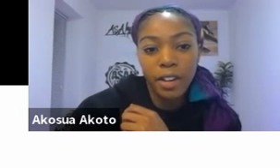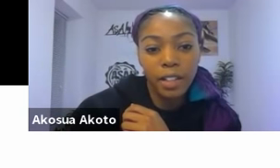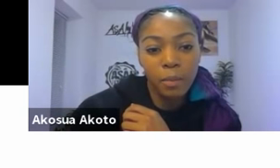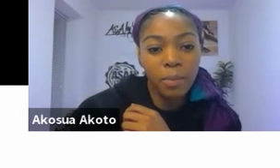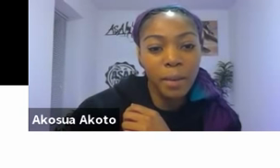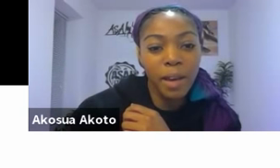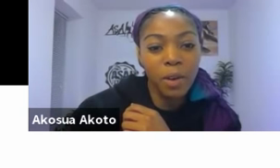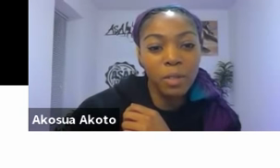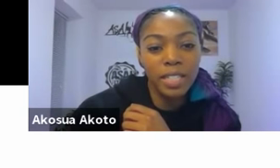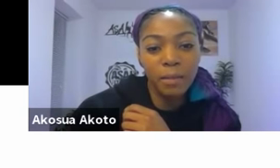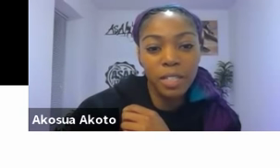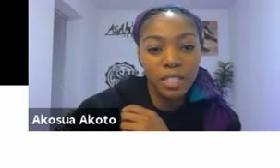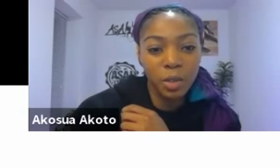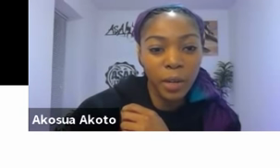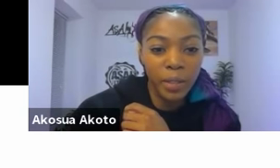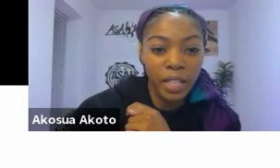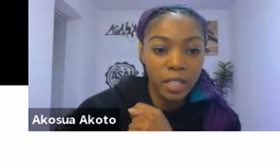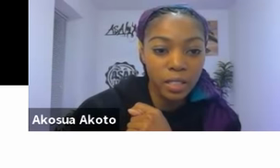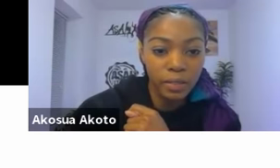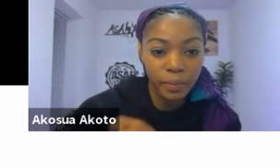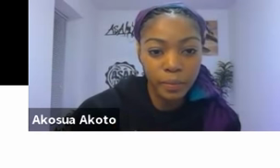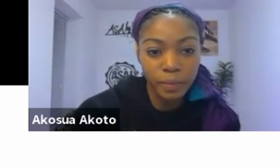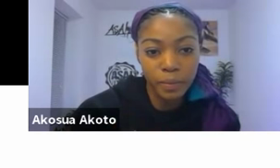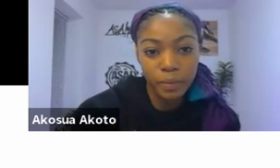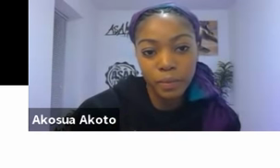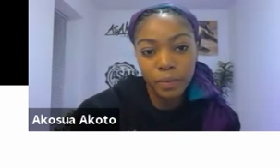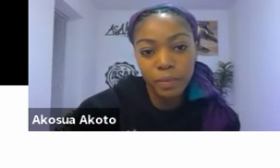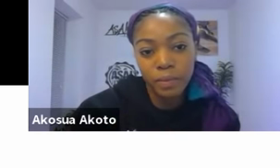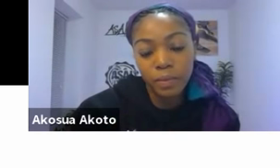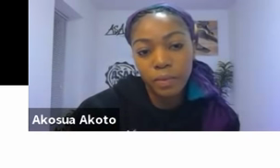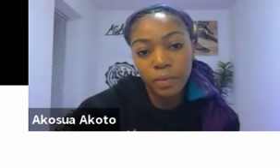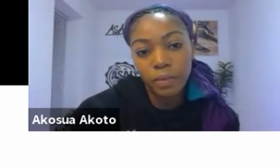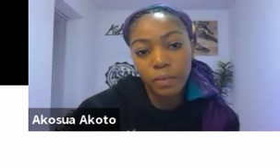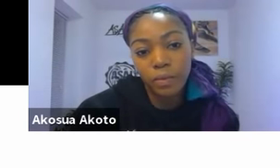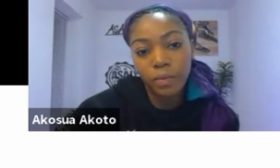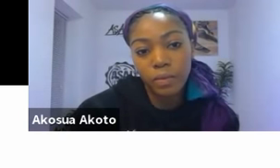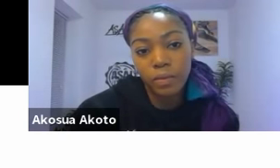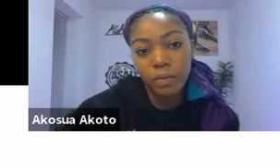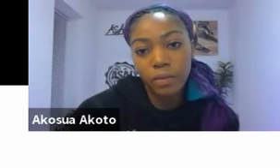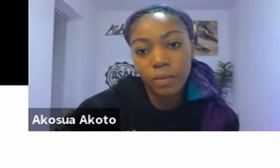All right, I'm gonna play it back one more time because he's quick with it.